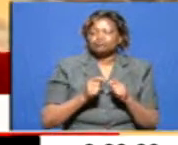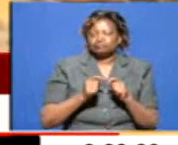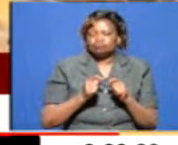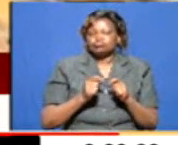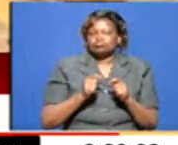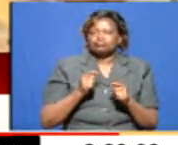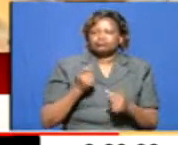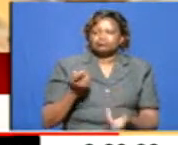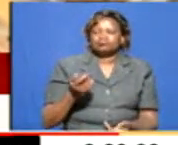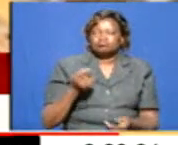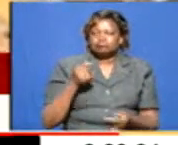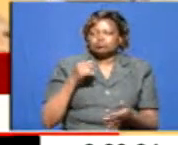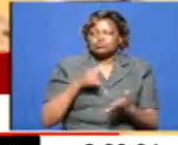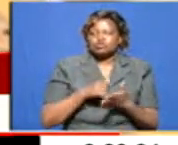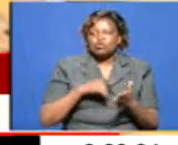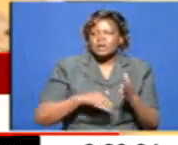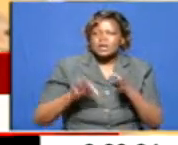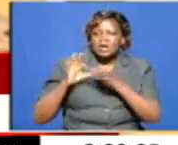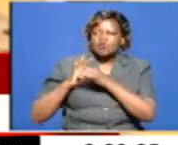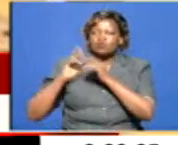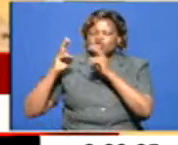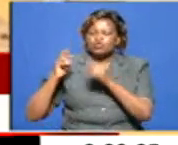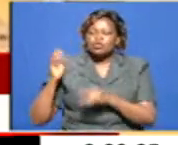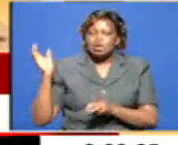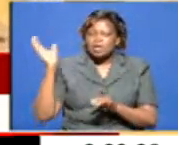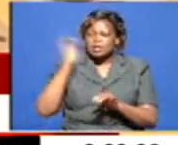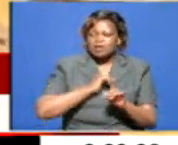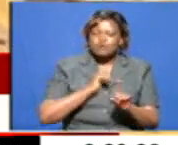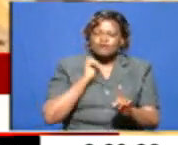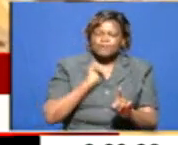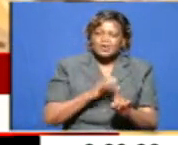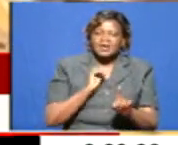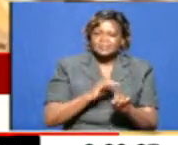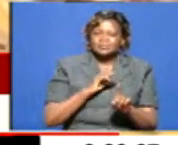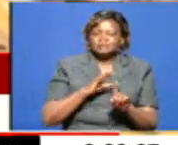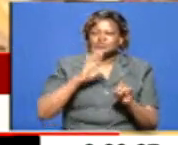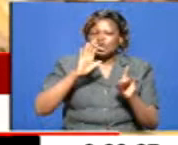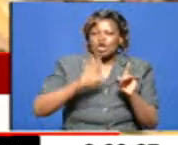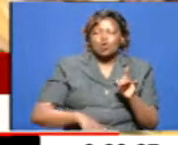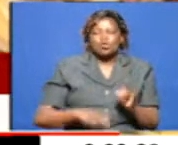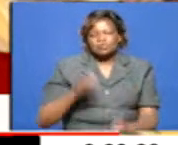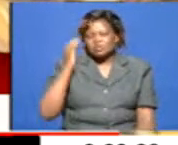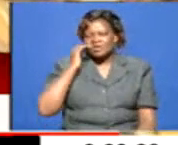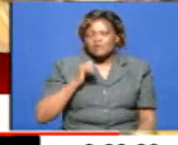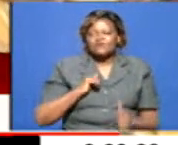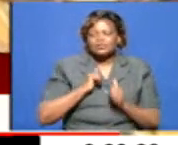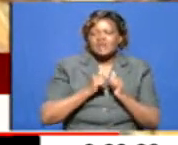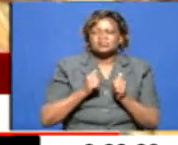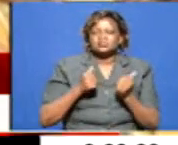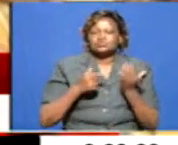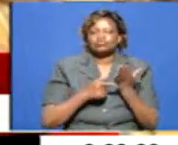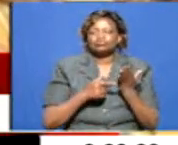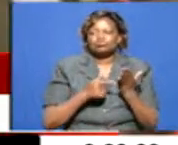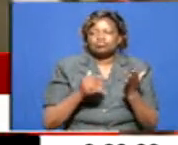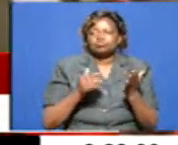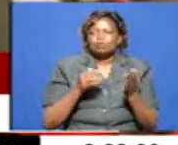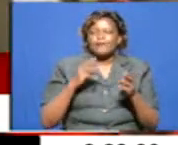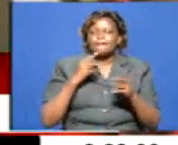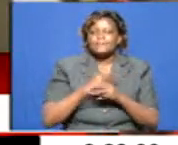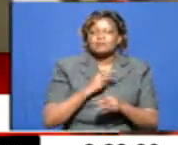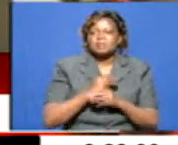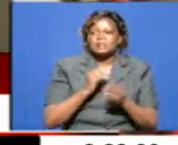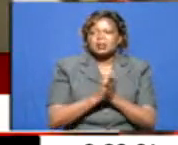include cultural issues, lack of mentorship, and low uptake of science, technology, mathematics, and science courses.